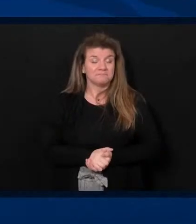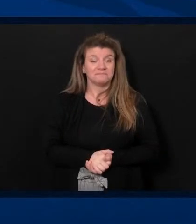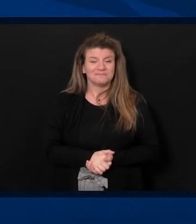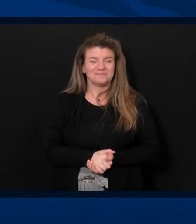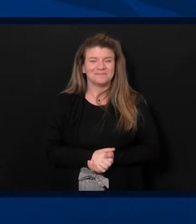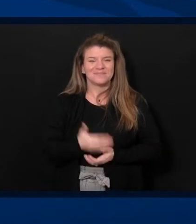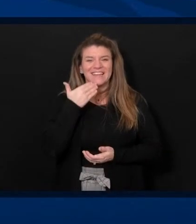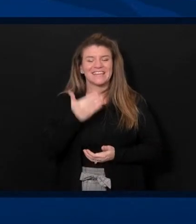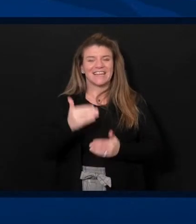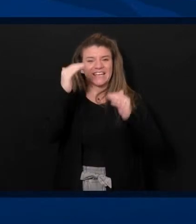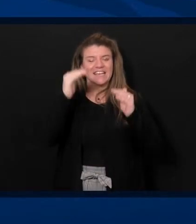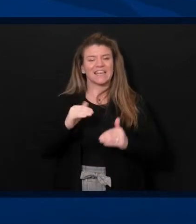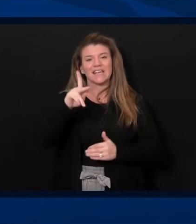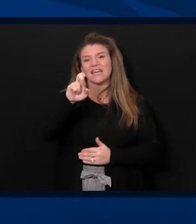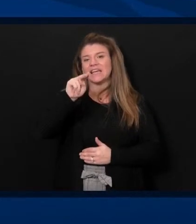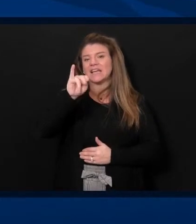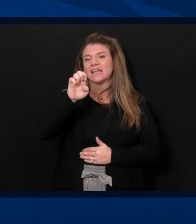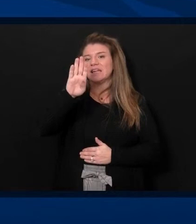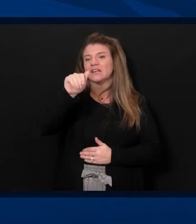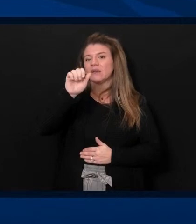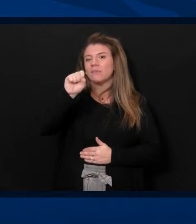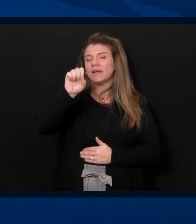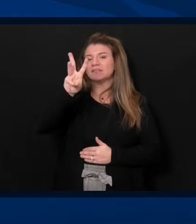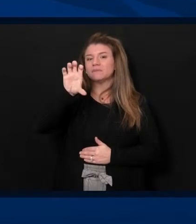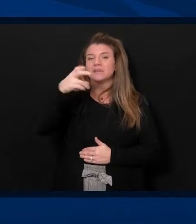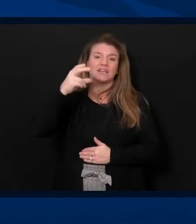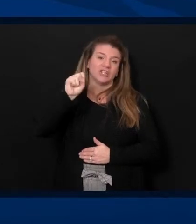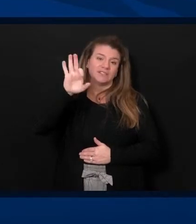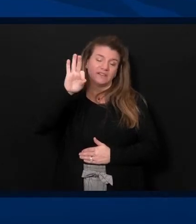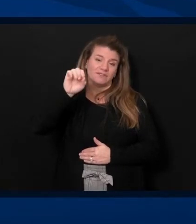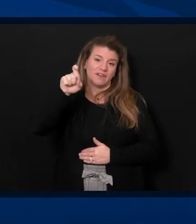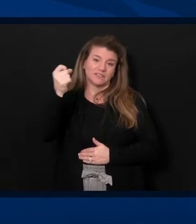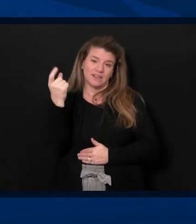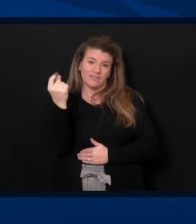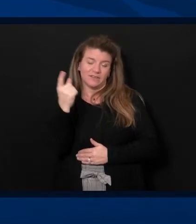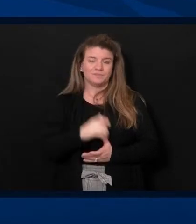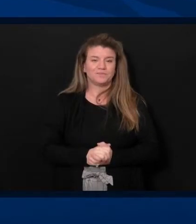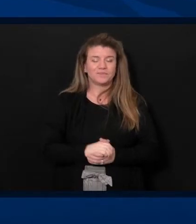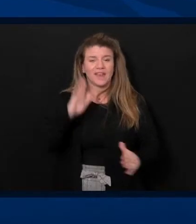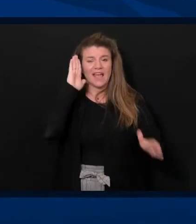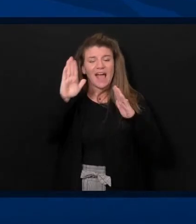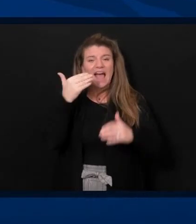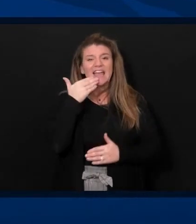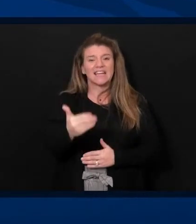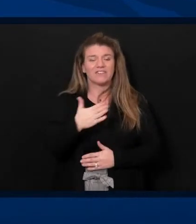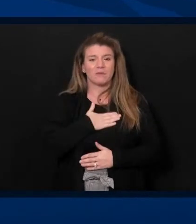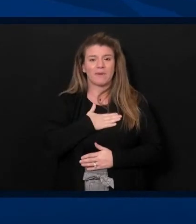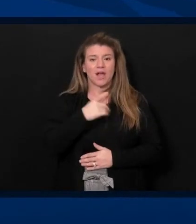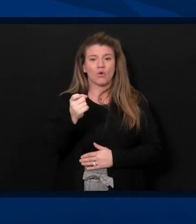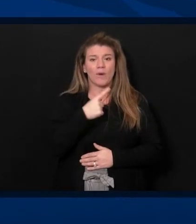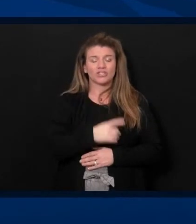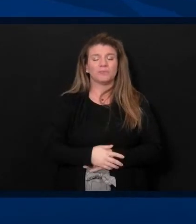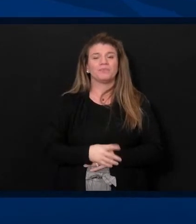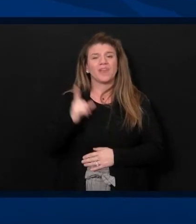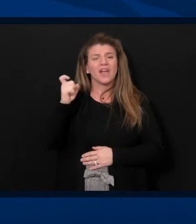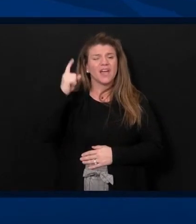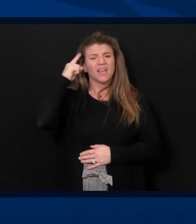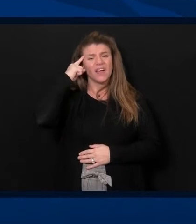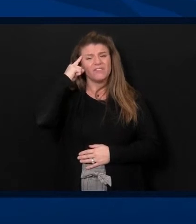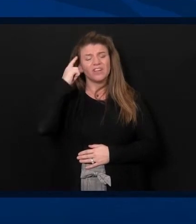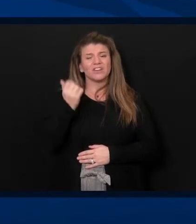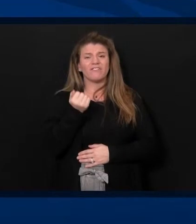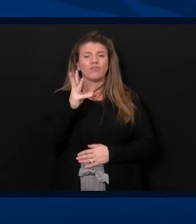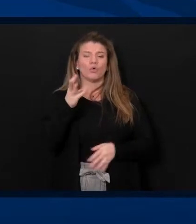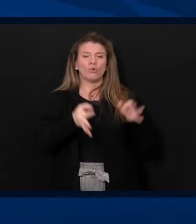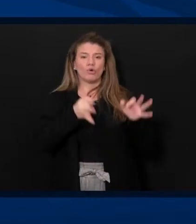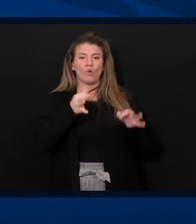All right, thanks, Paul. Next to Kenny Bass with WCHS and Fox 11. Hi, thanks for taking my question. Governor, a couple of court actions, which